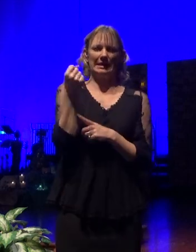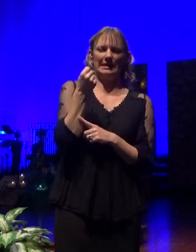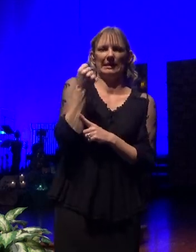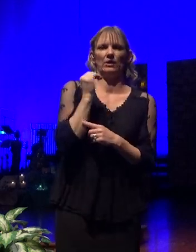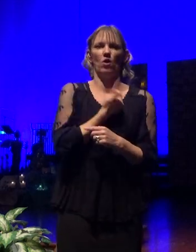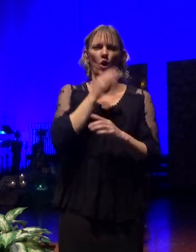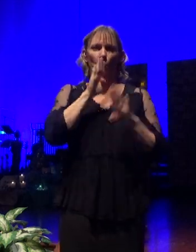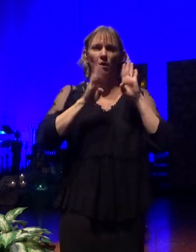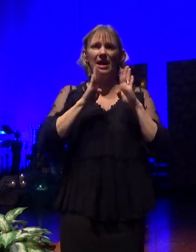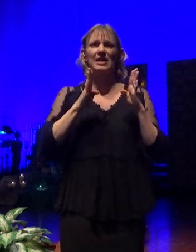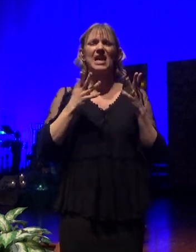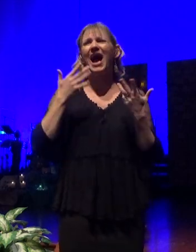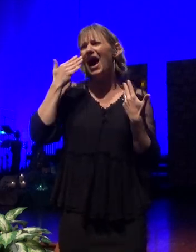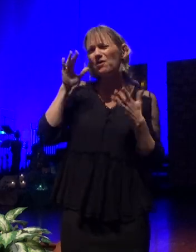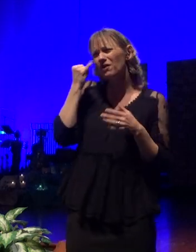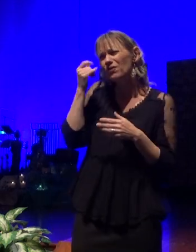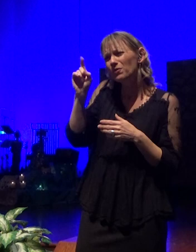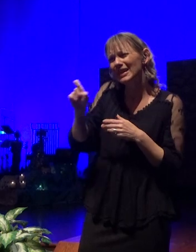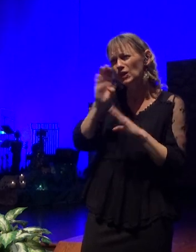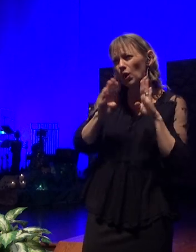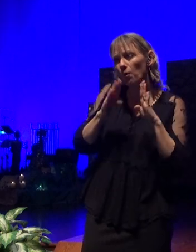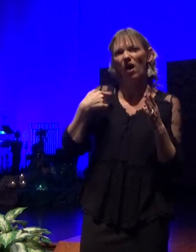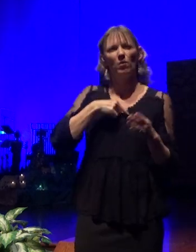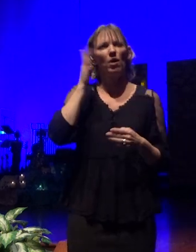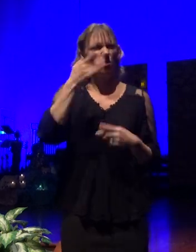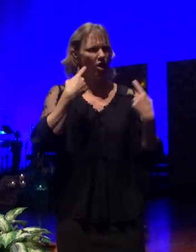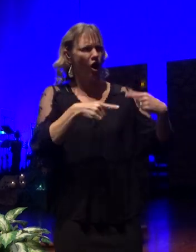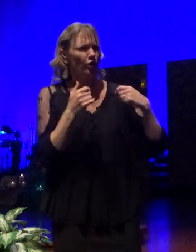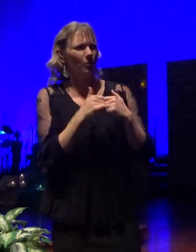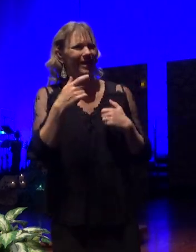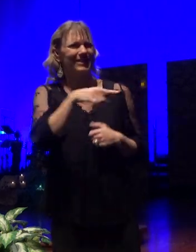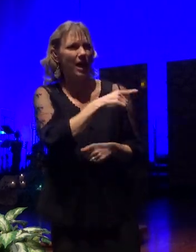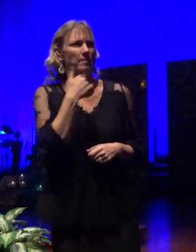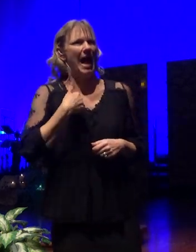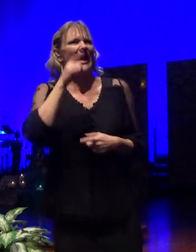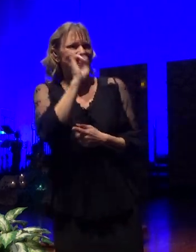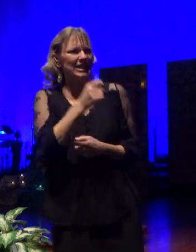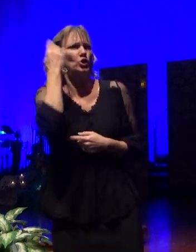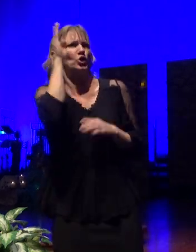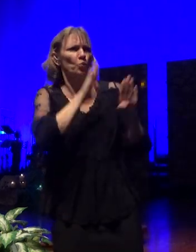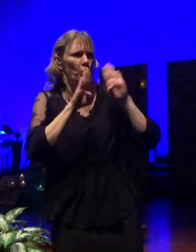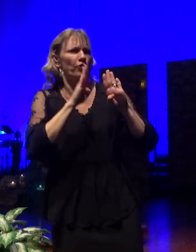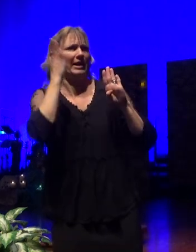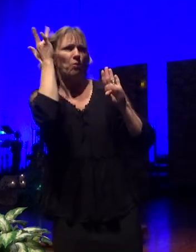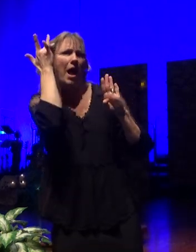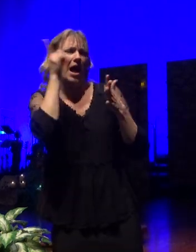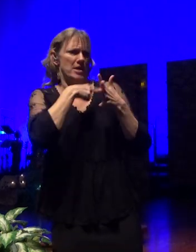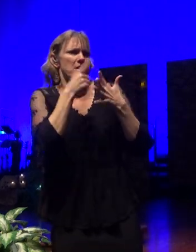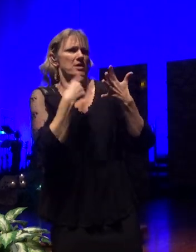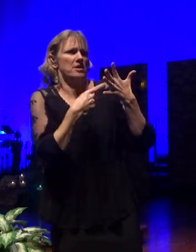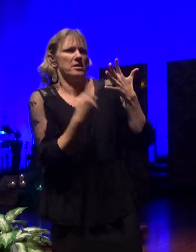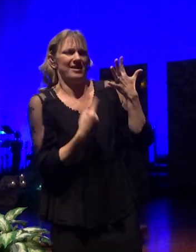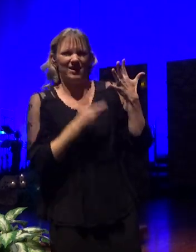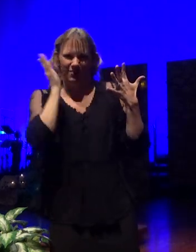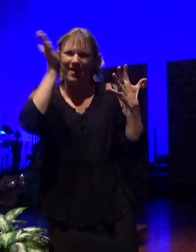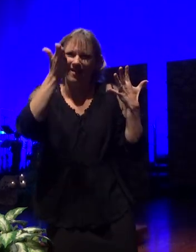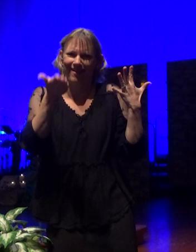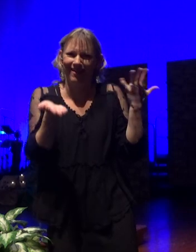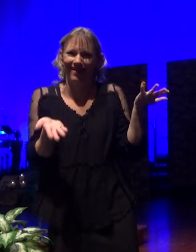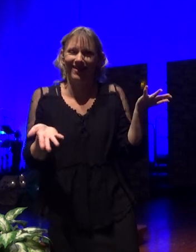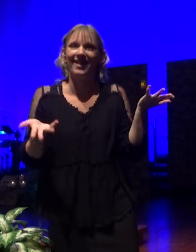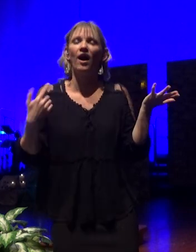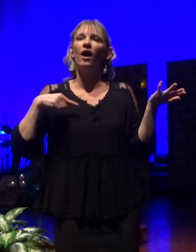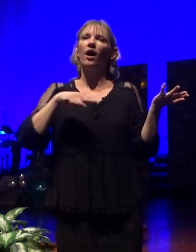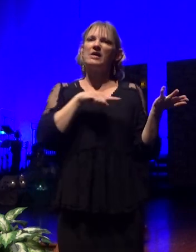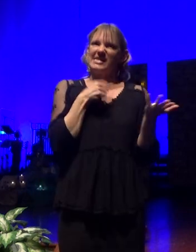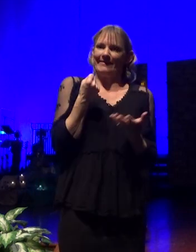oh, I don't know if you need to worry about that, we will argue with them about why we need to worry about that, right? We cling